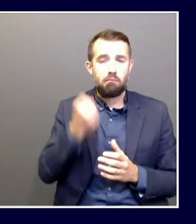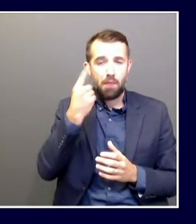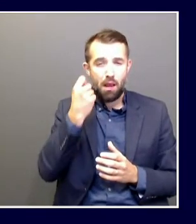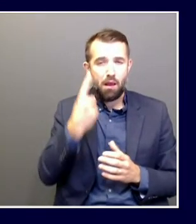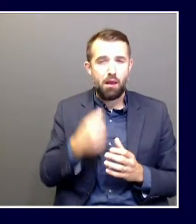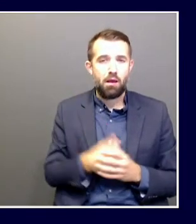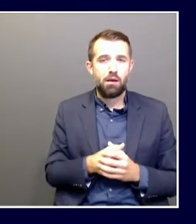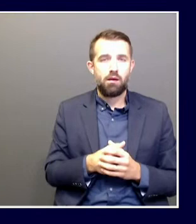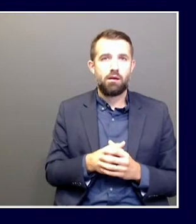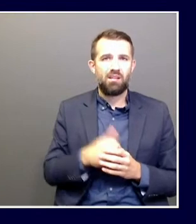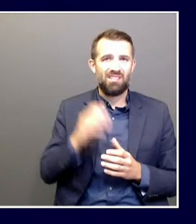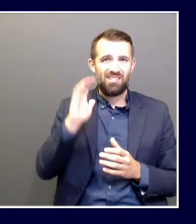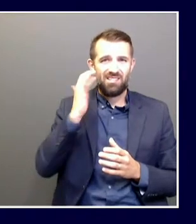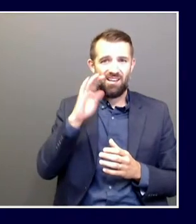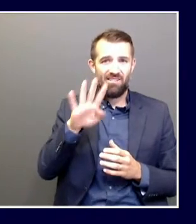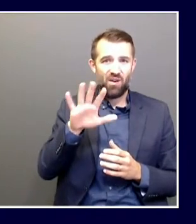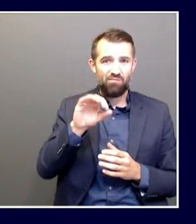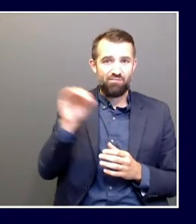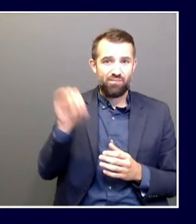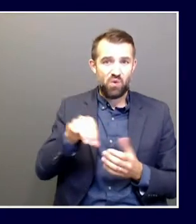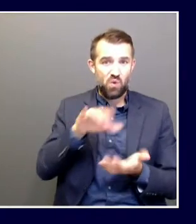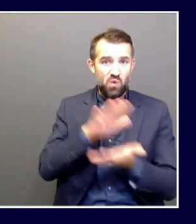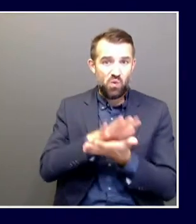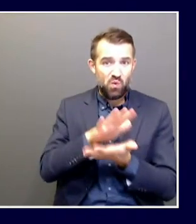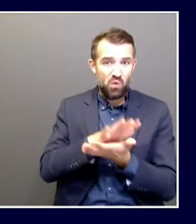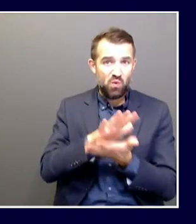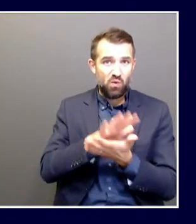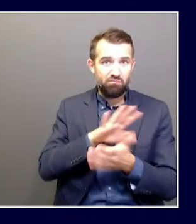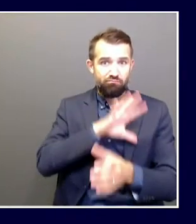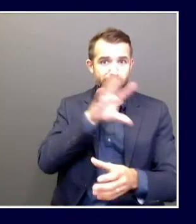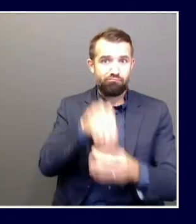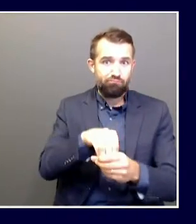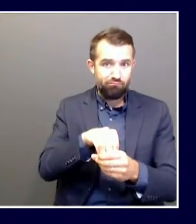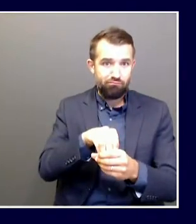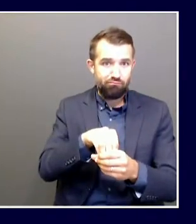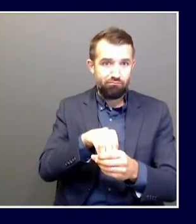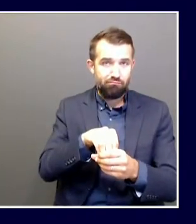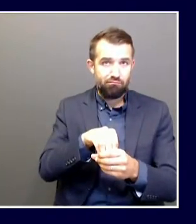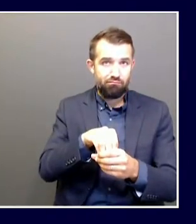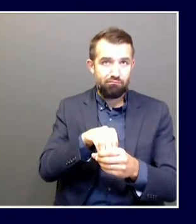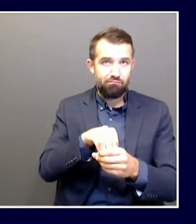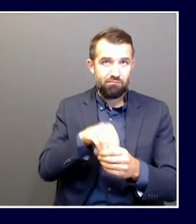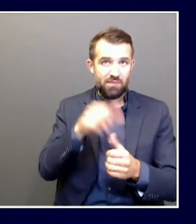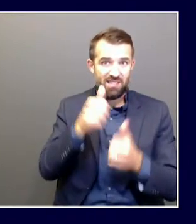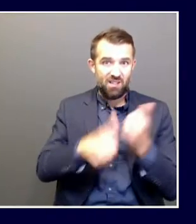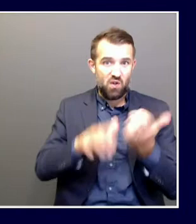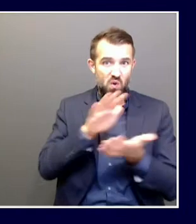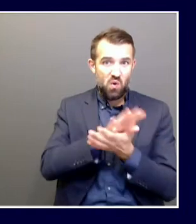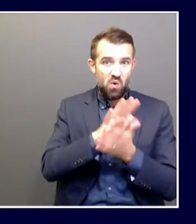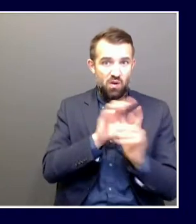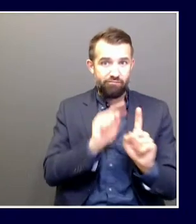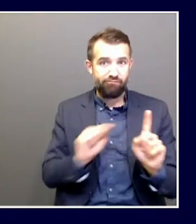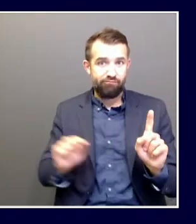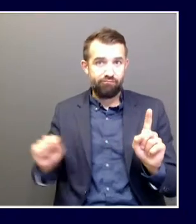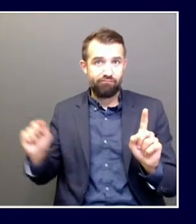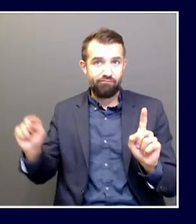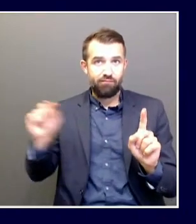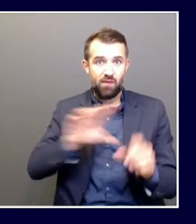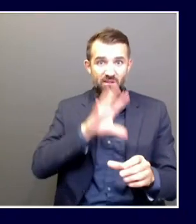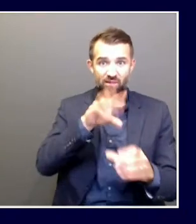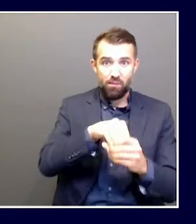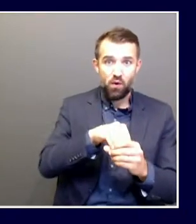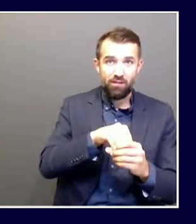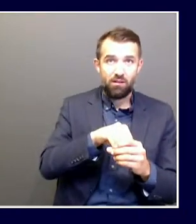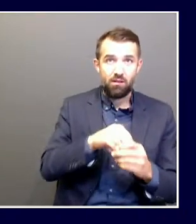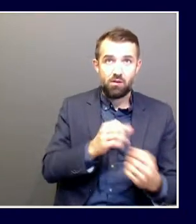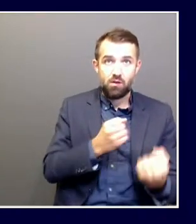pretty varied amount of participation in the various school districts. Do you feel like the state has an accurate insight into whether COVID is